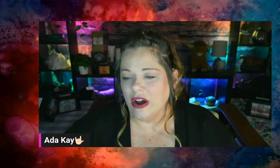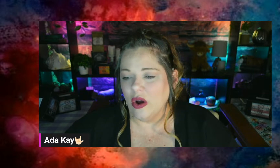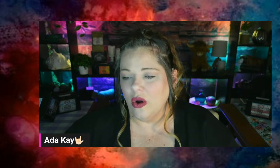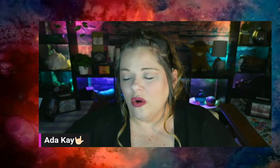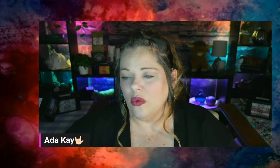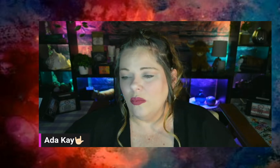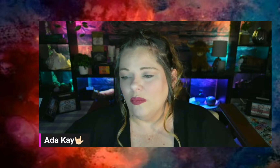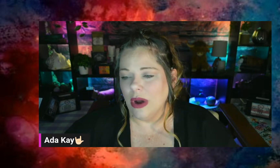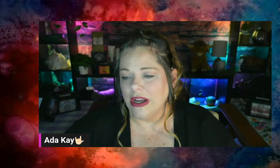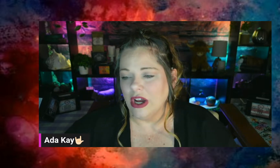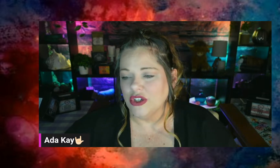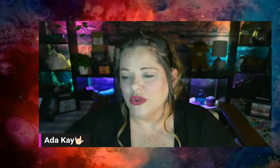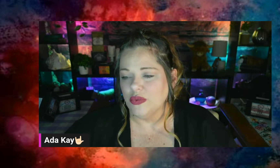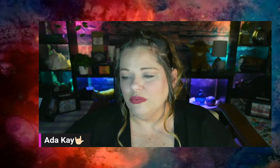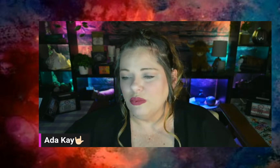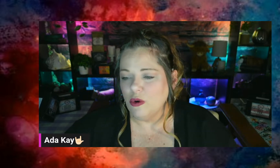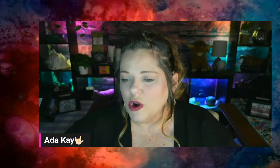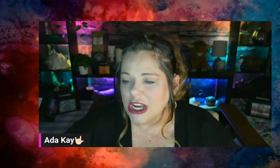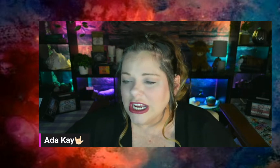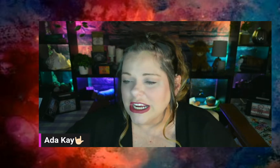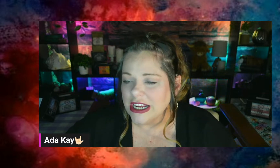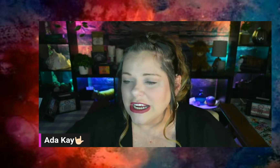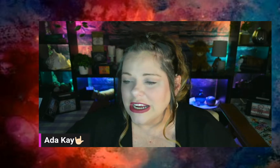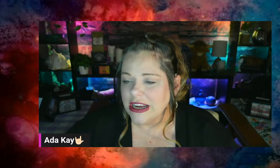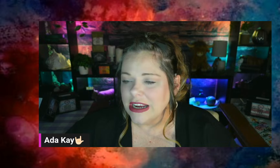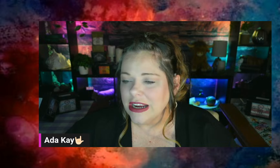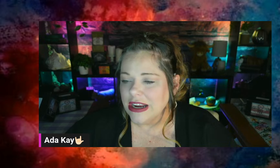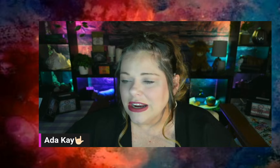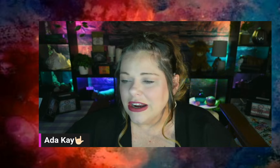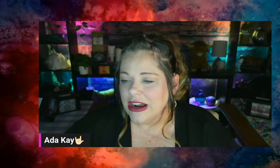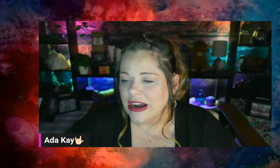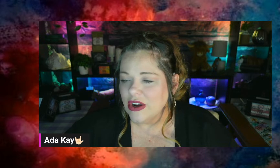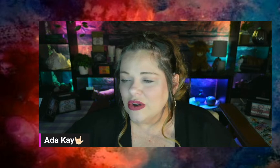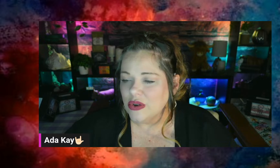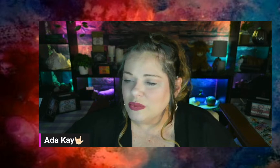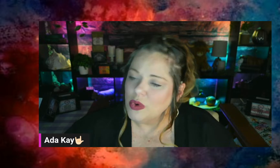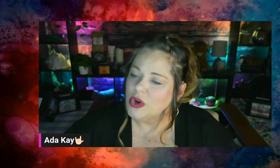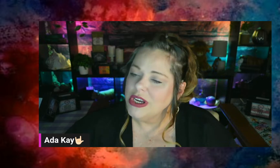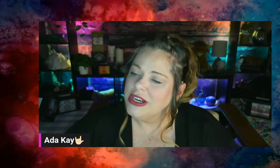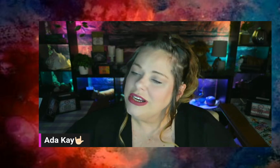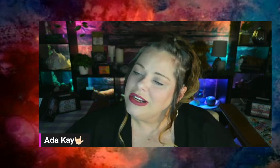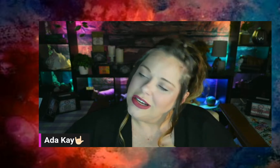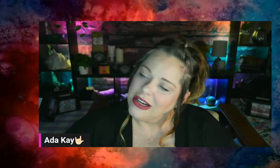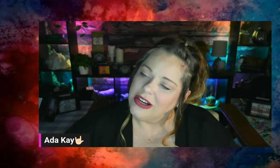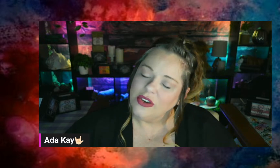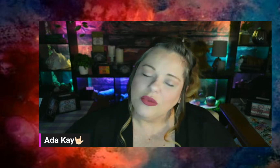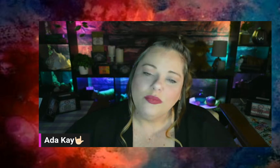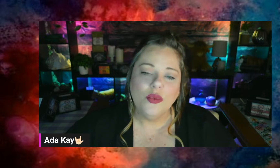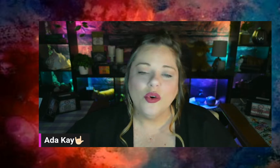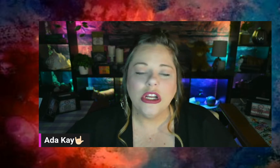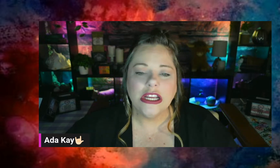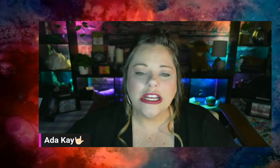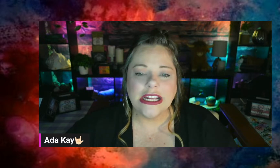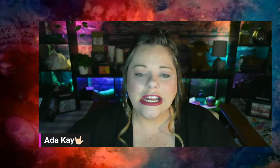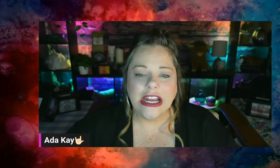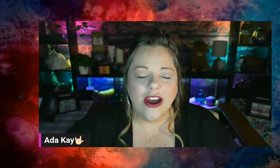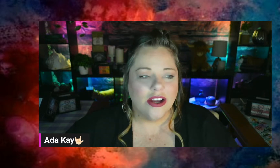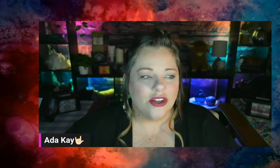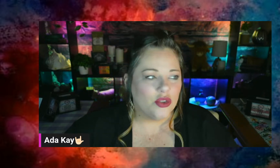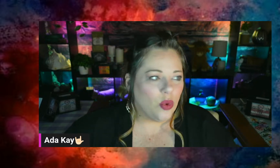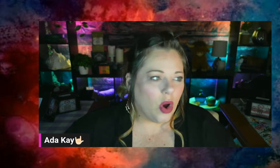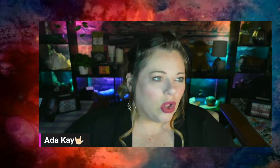But oh my gosh, good morning. Good morning. Good